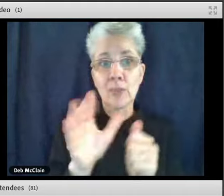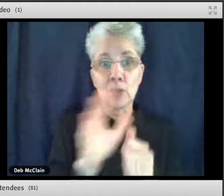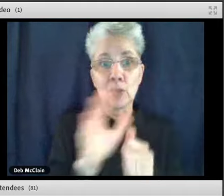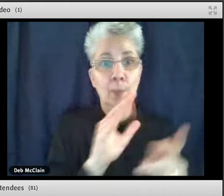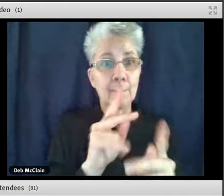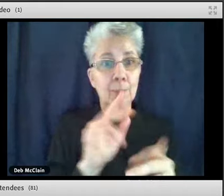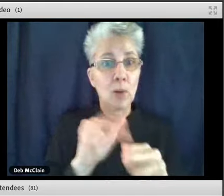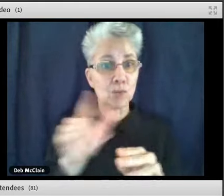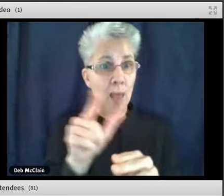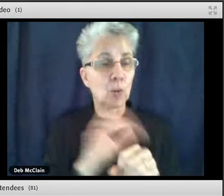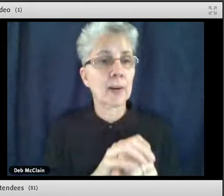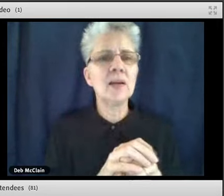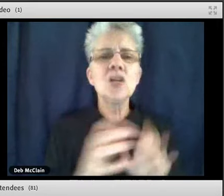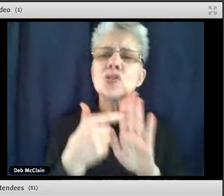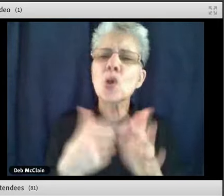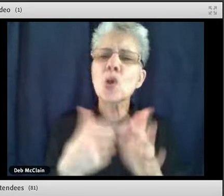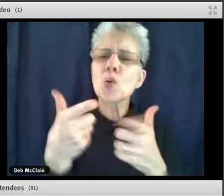you only have an hour.